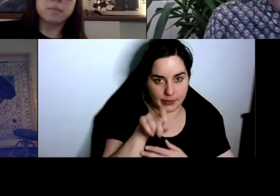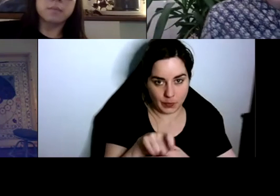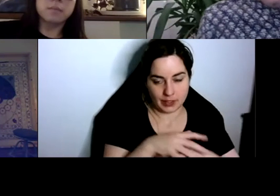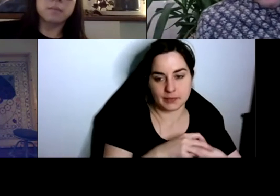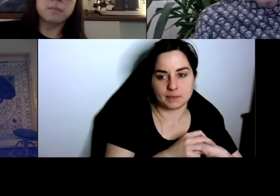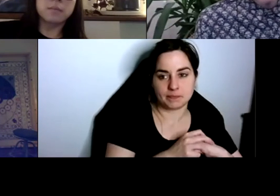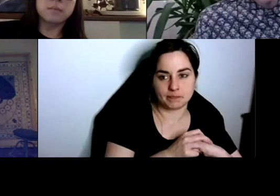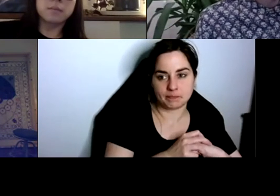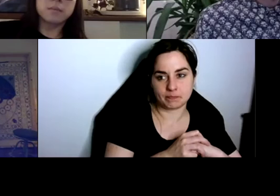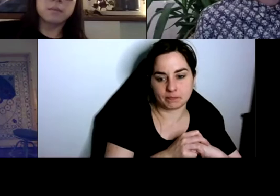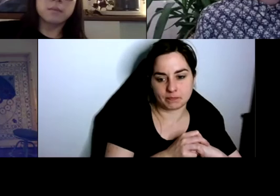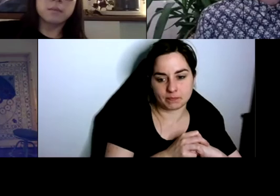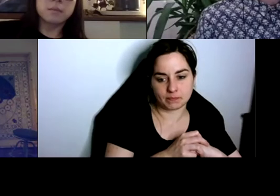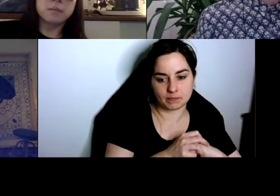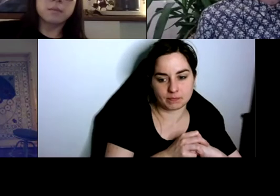I mean, I think